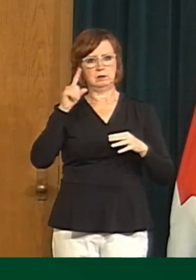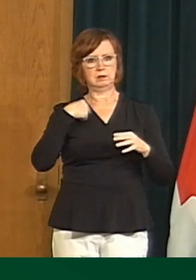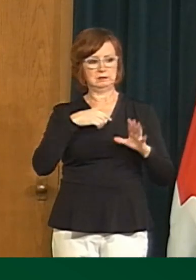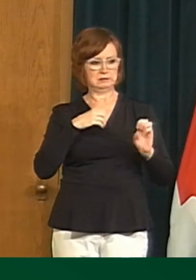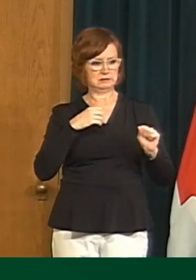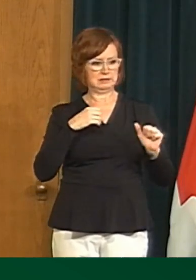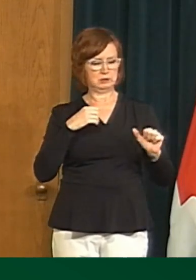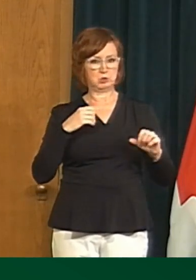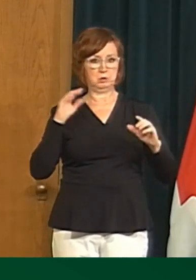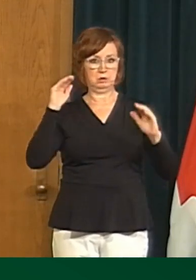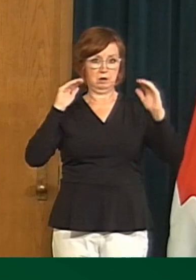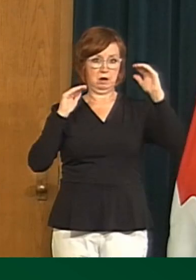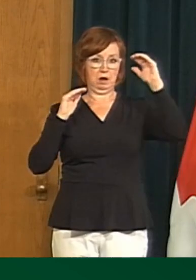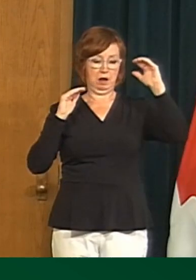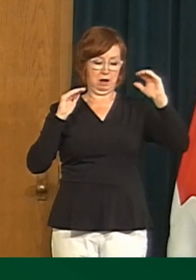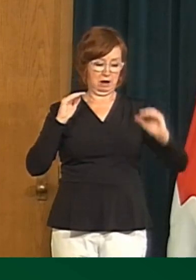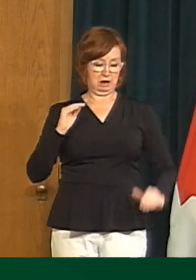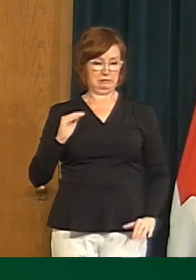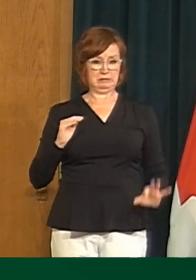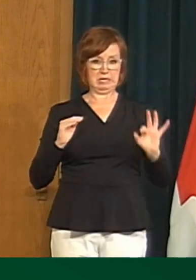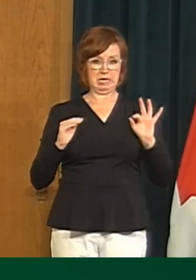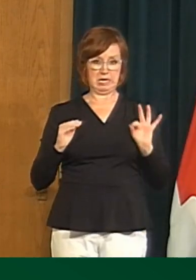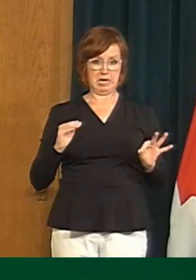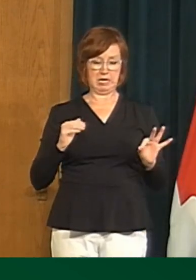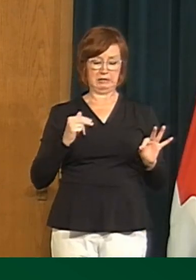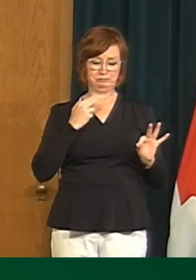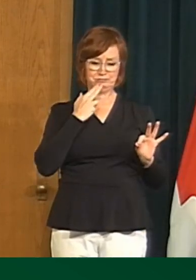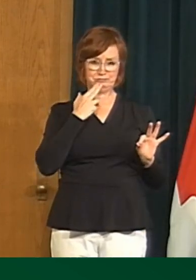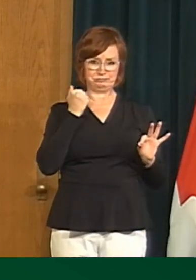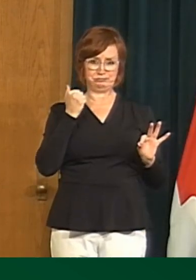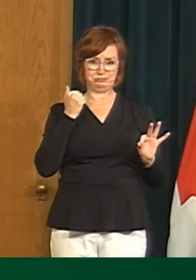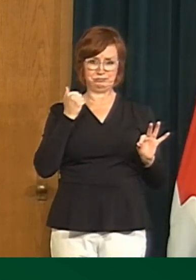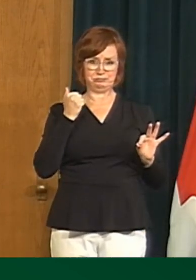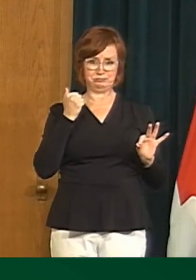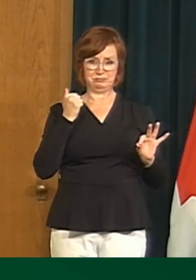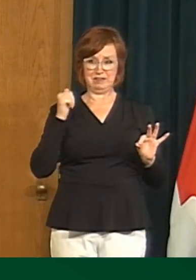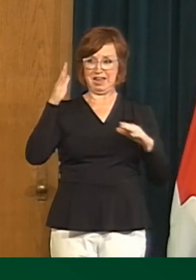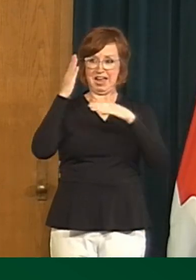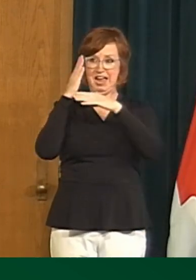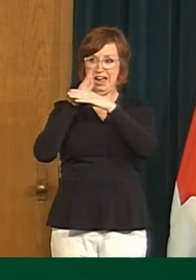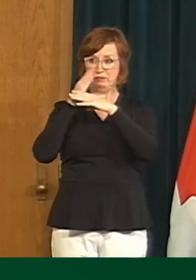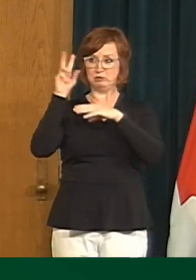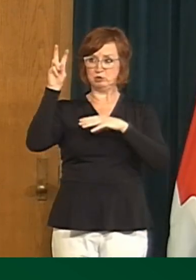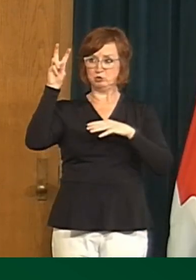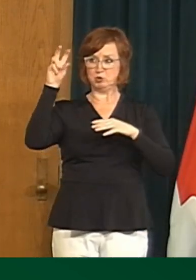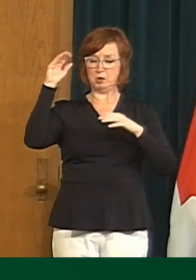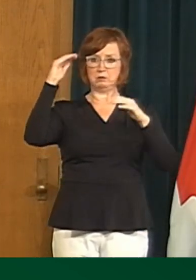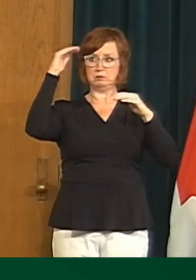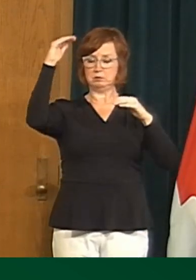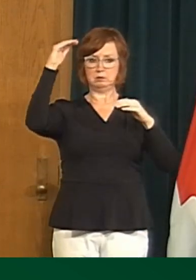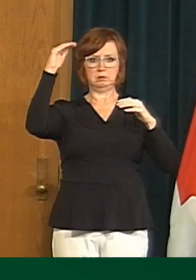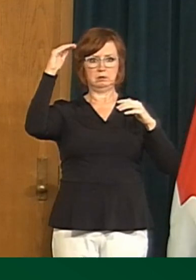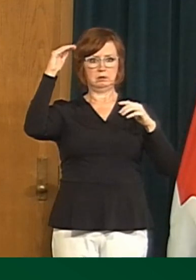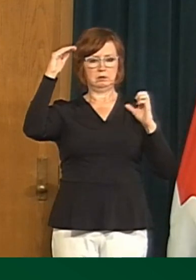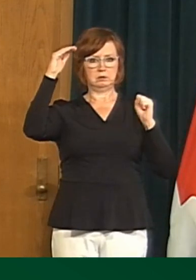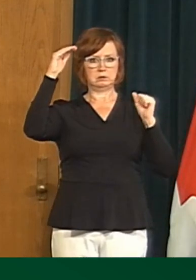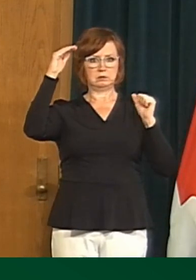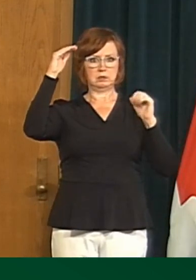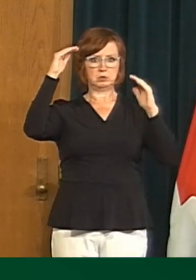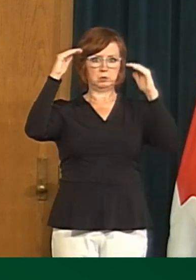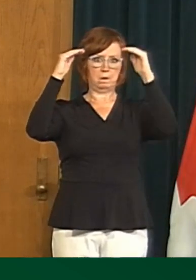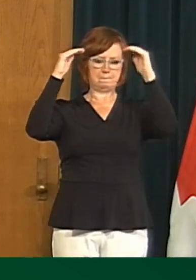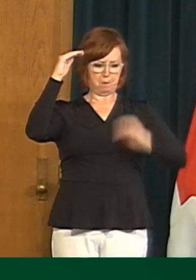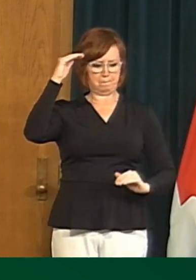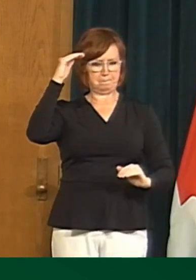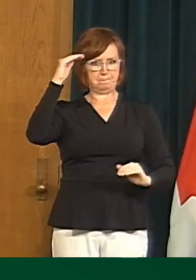Far, far lower than the Canadian average. And so we may be viewed as moving a little slow on a